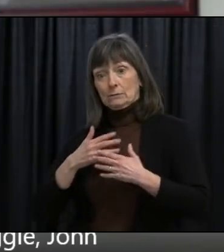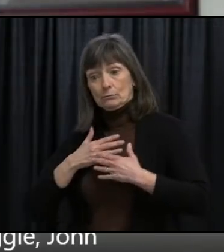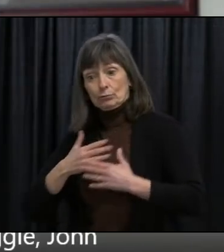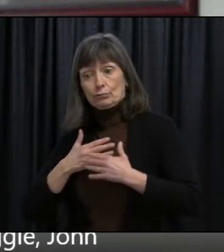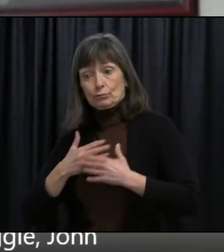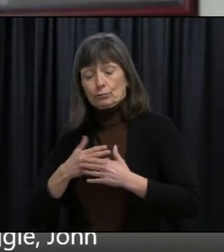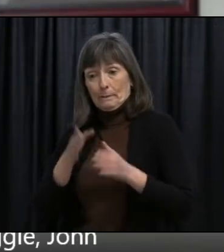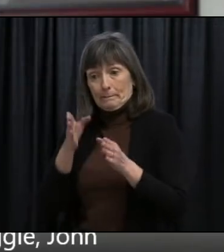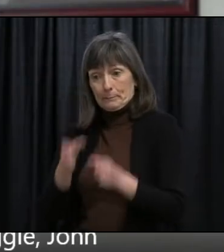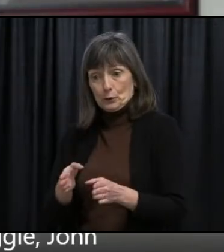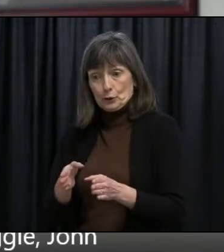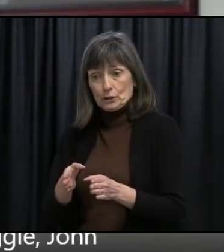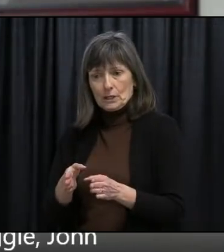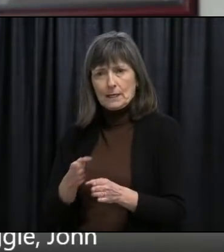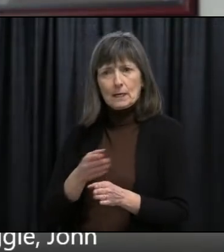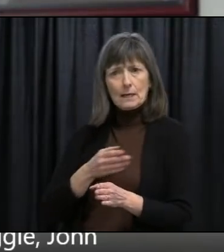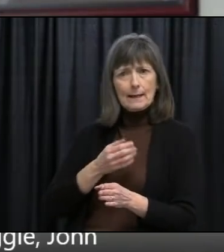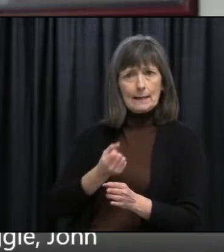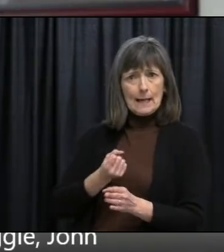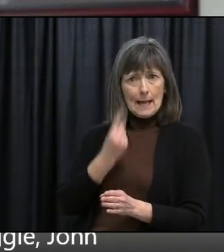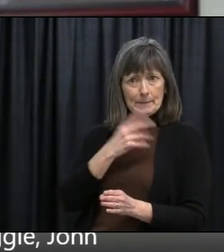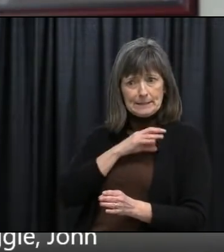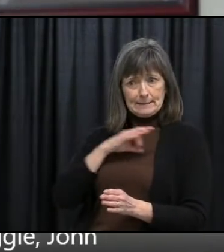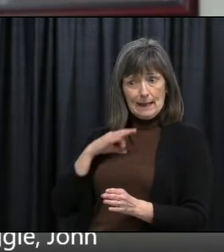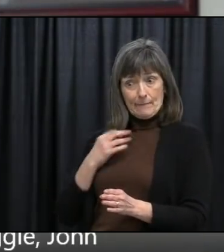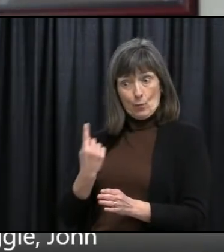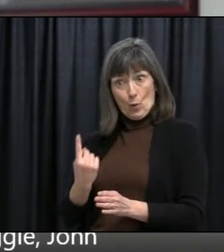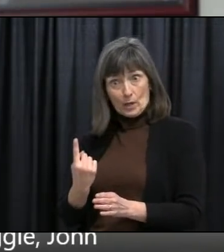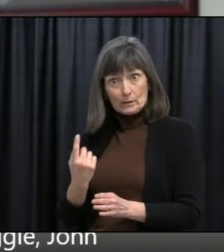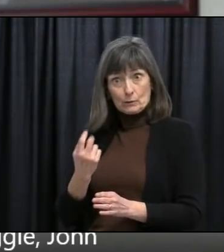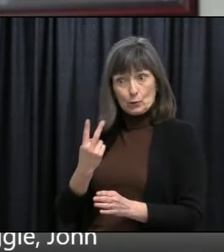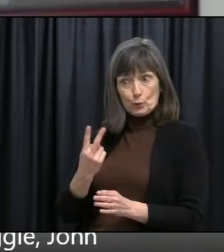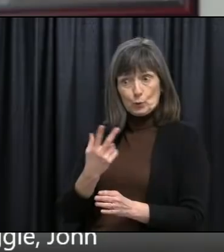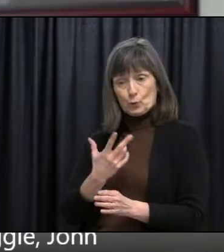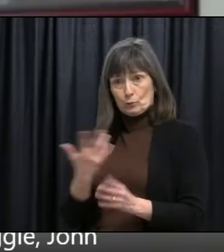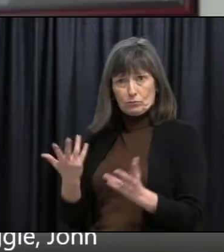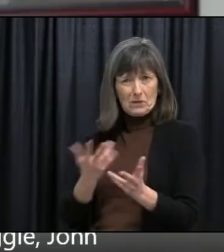in hospitalizations that we've seen, are staffing levels to operate them of any concern?